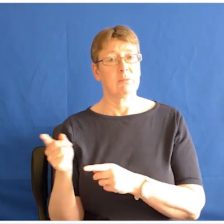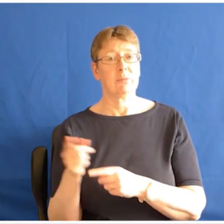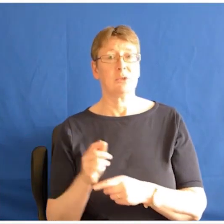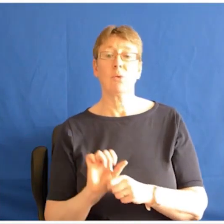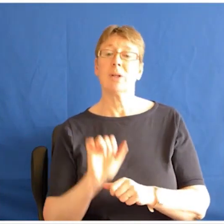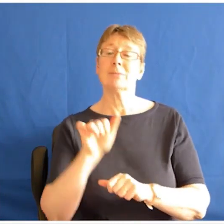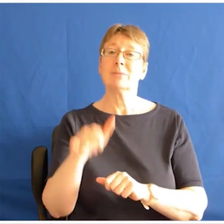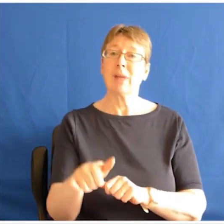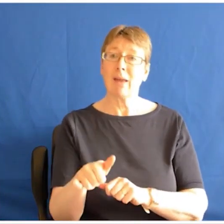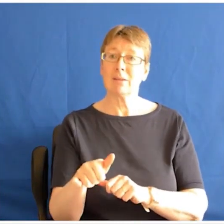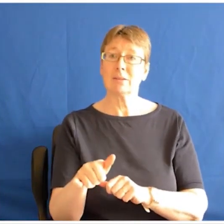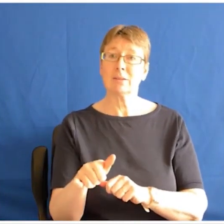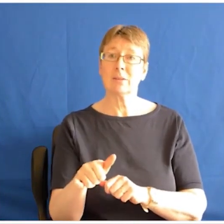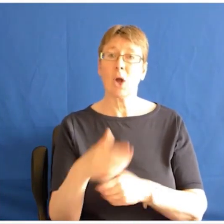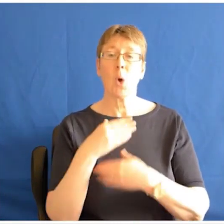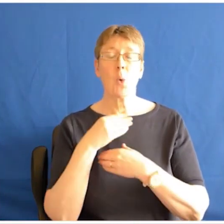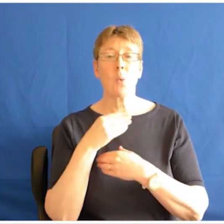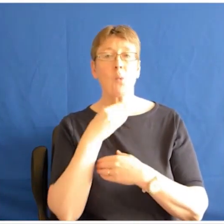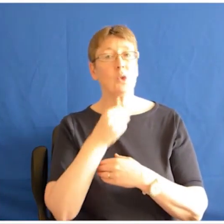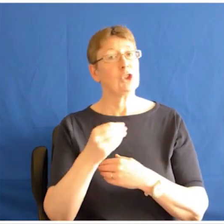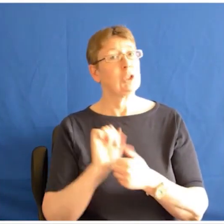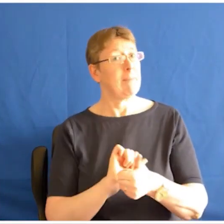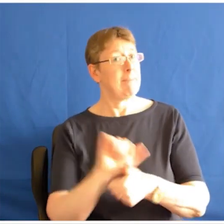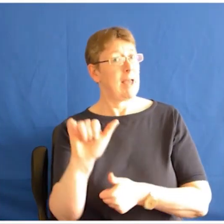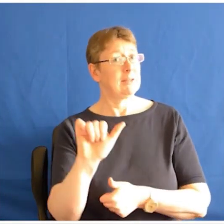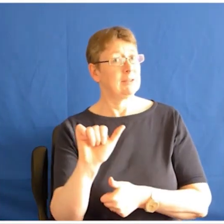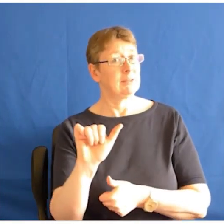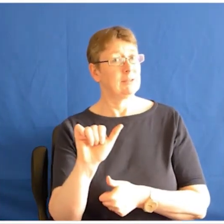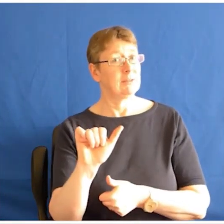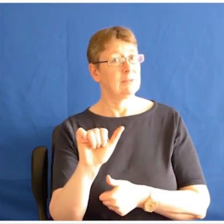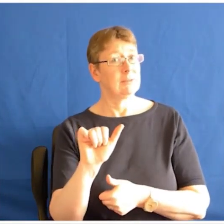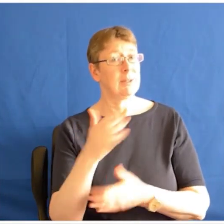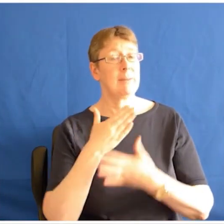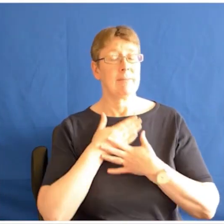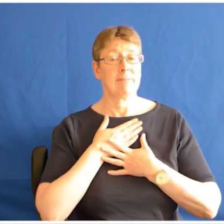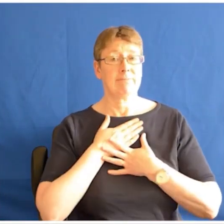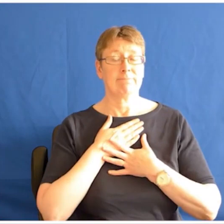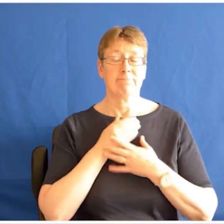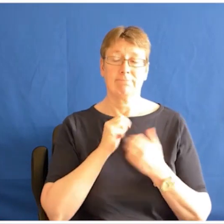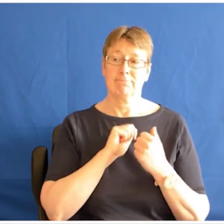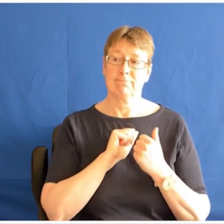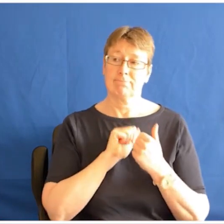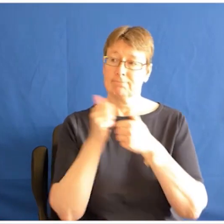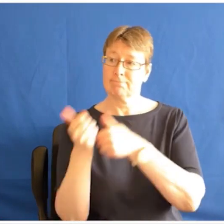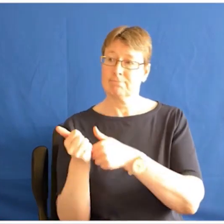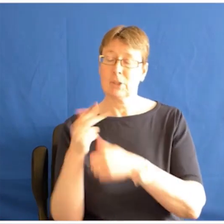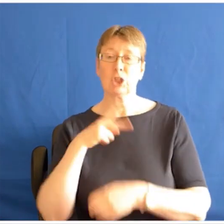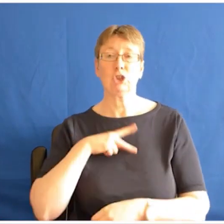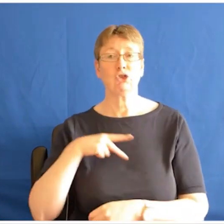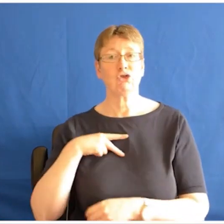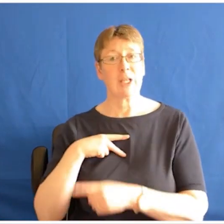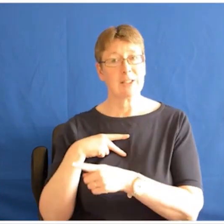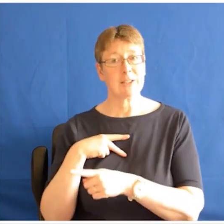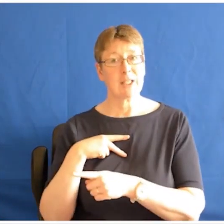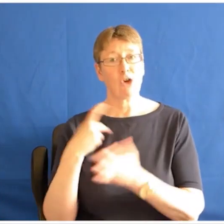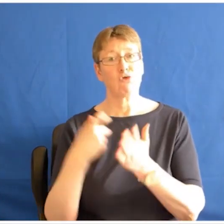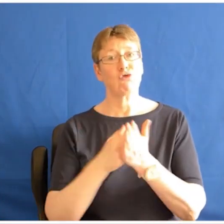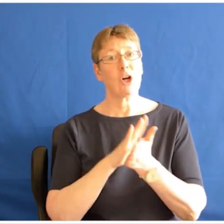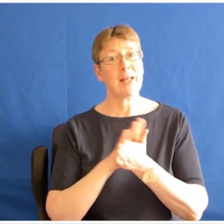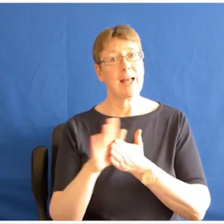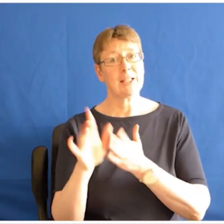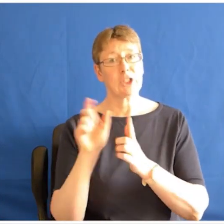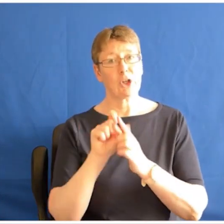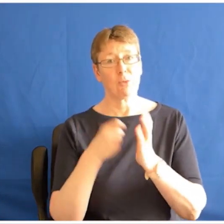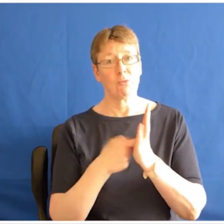Whatever you do next, I wish you all the very best. It's now my great honour to hand over to our Chancellor, Her